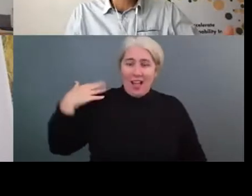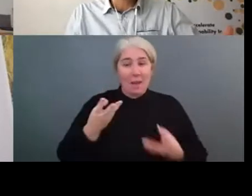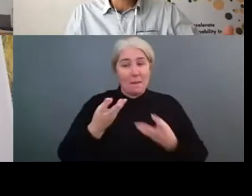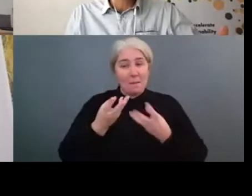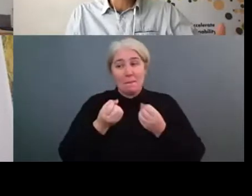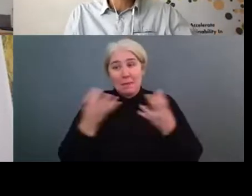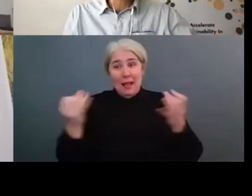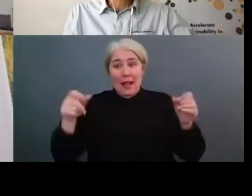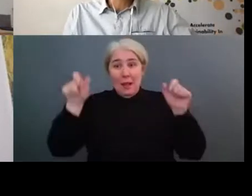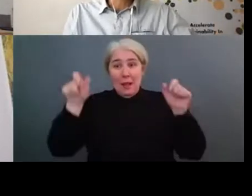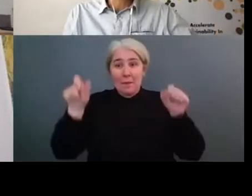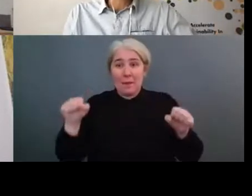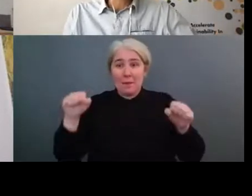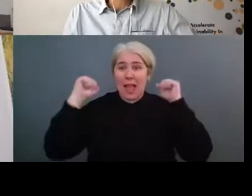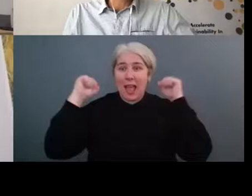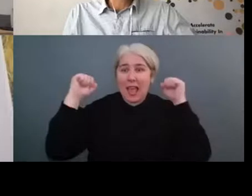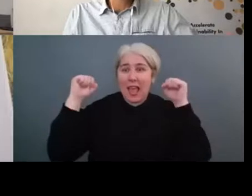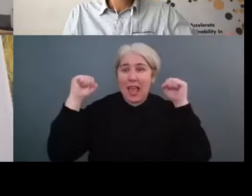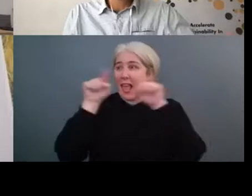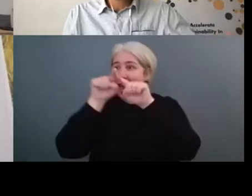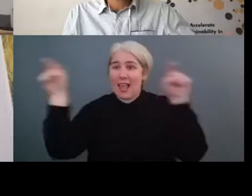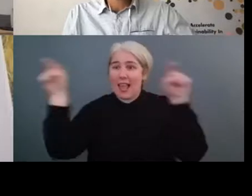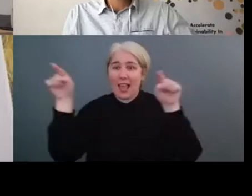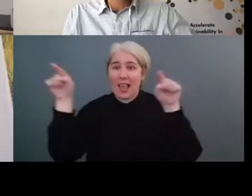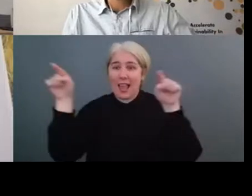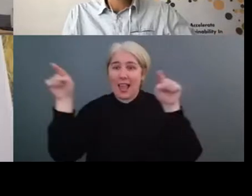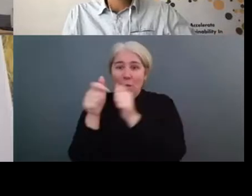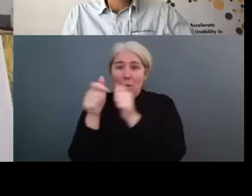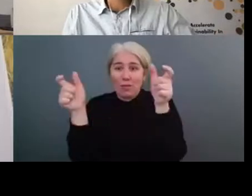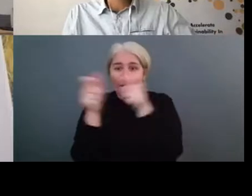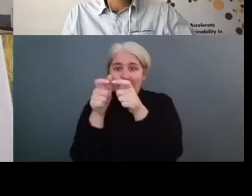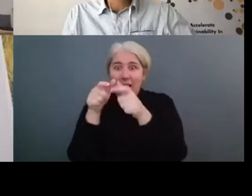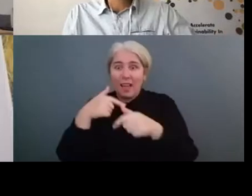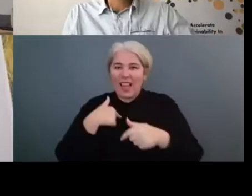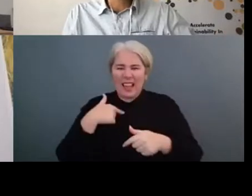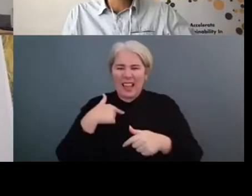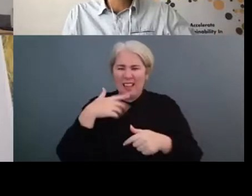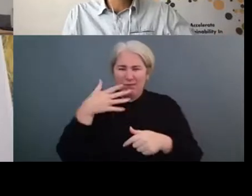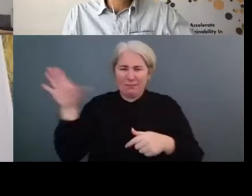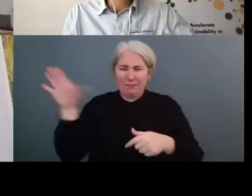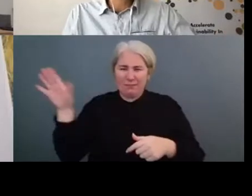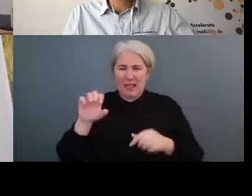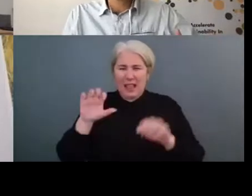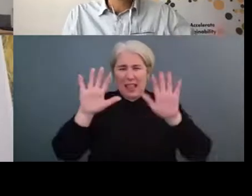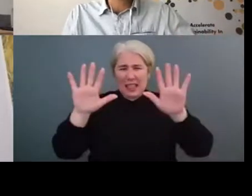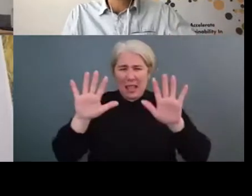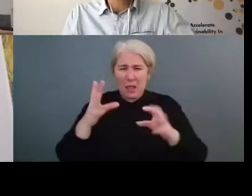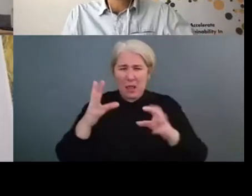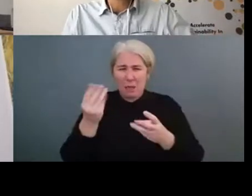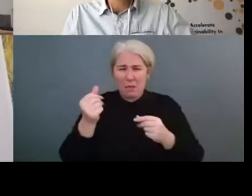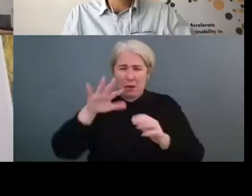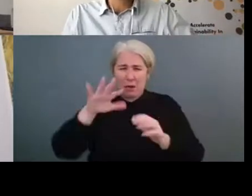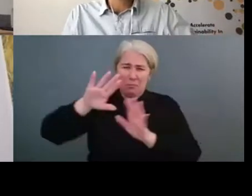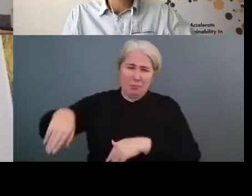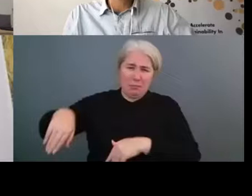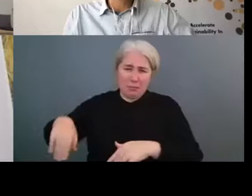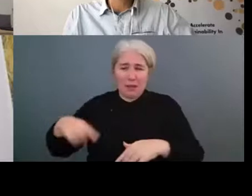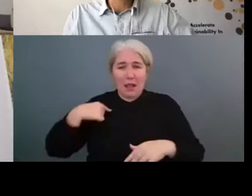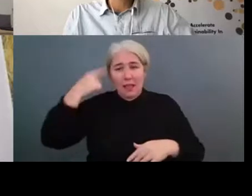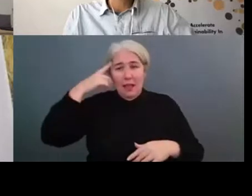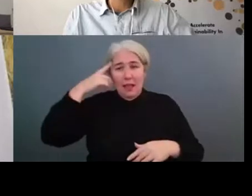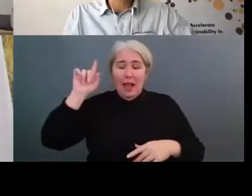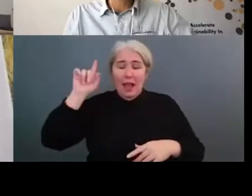quite keen on instead of having $10 or something like that, because then of course you get into a whole, you tap into